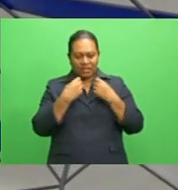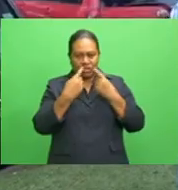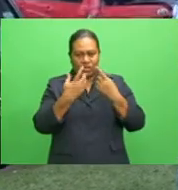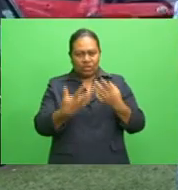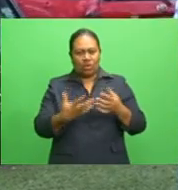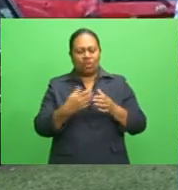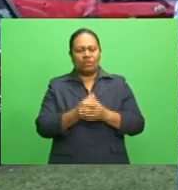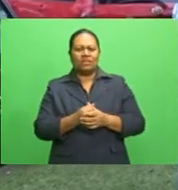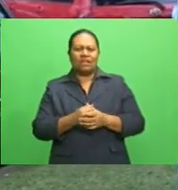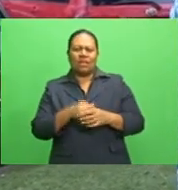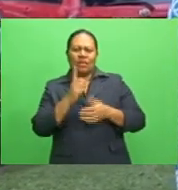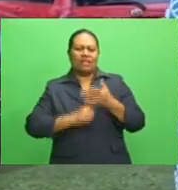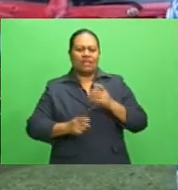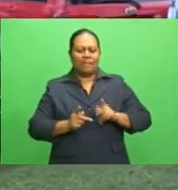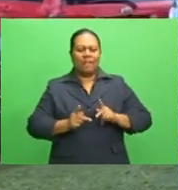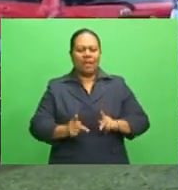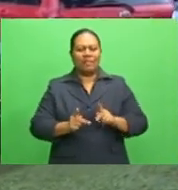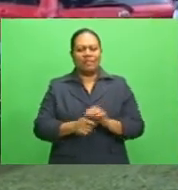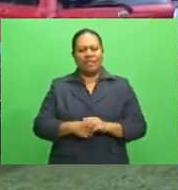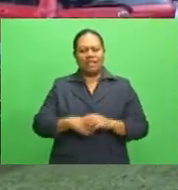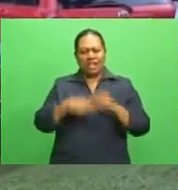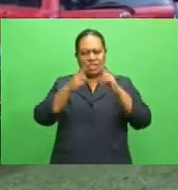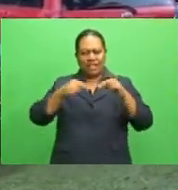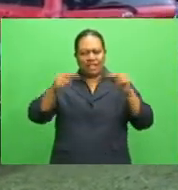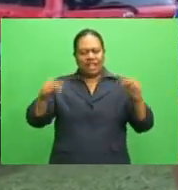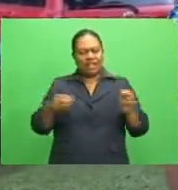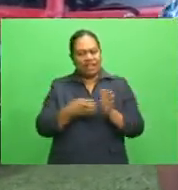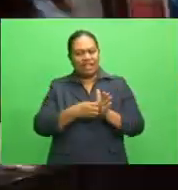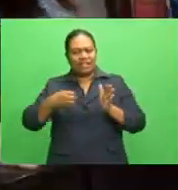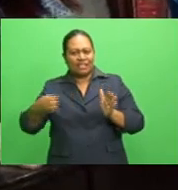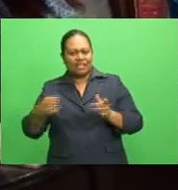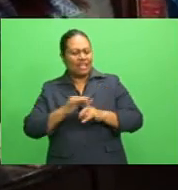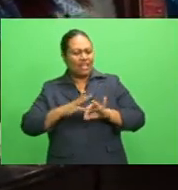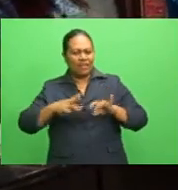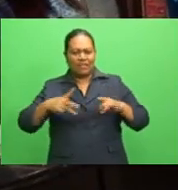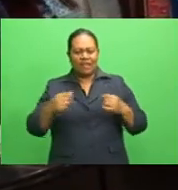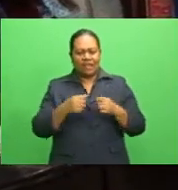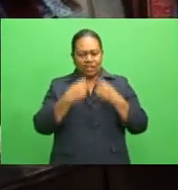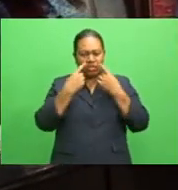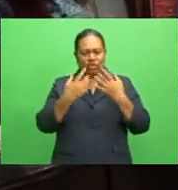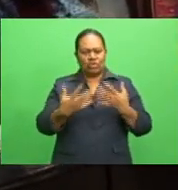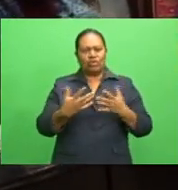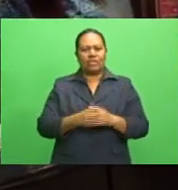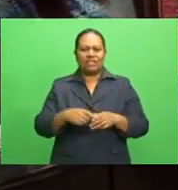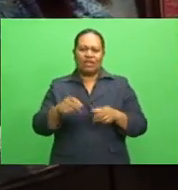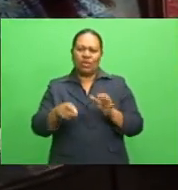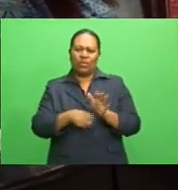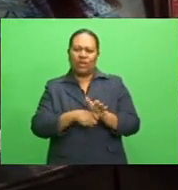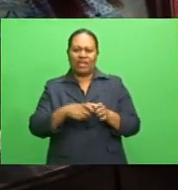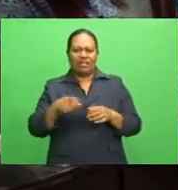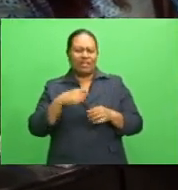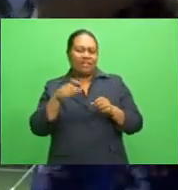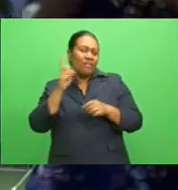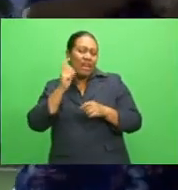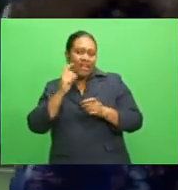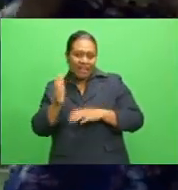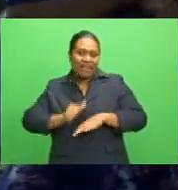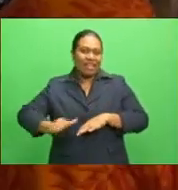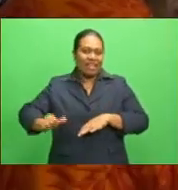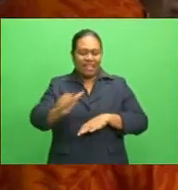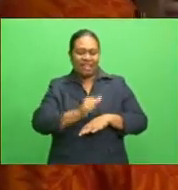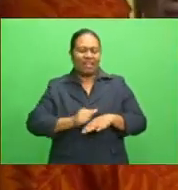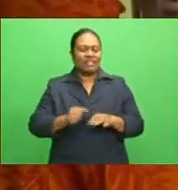the erection of a permanent function tent, the extension of a canopy to fully cover the outdoor recreation area, and the provision of the